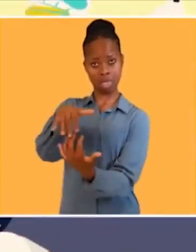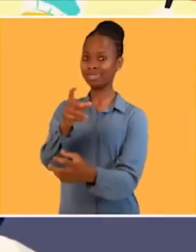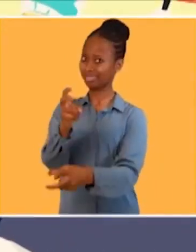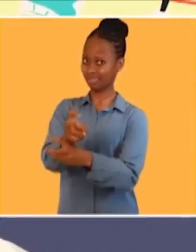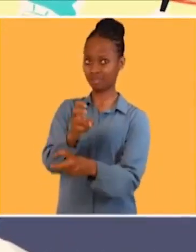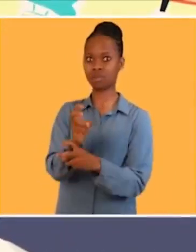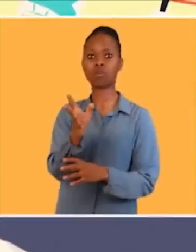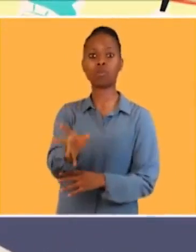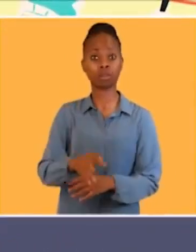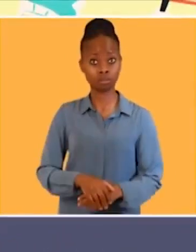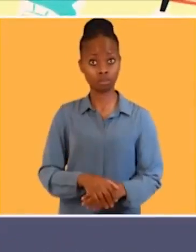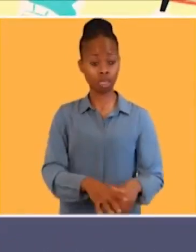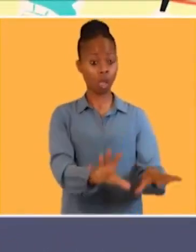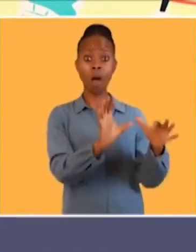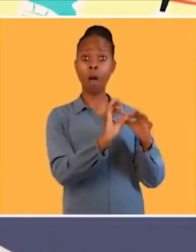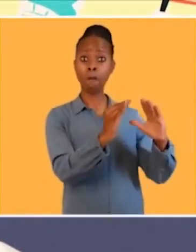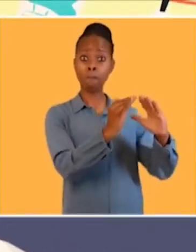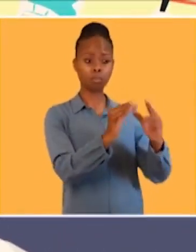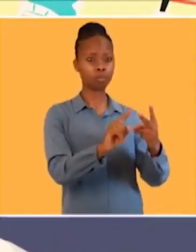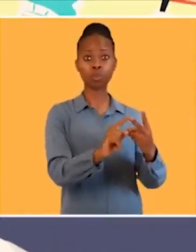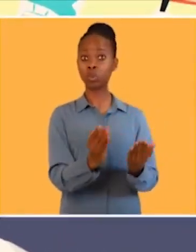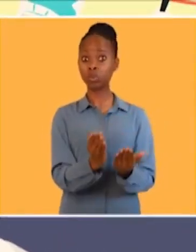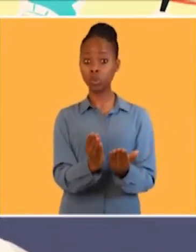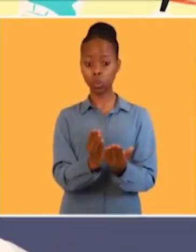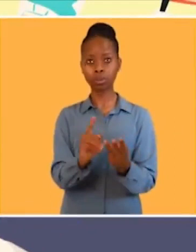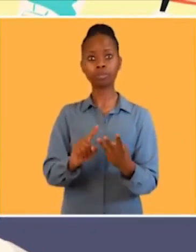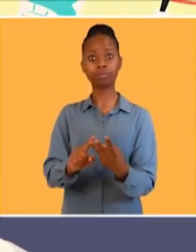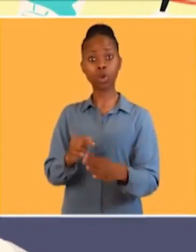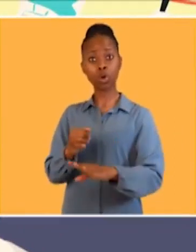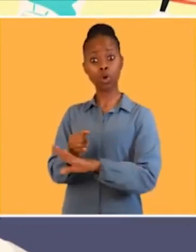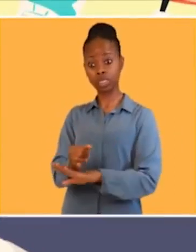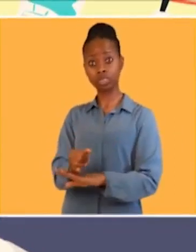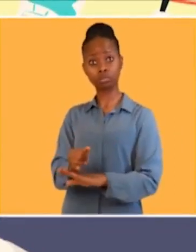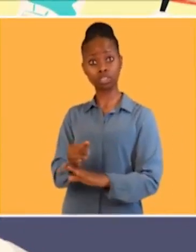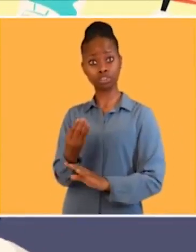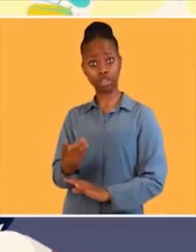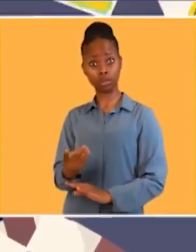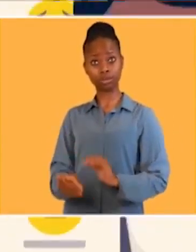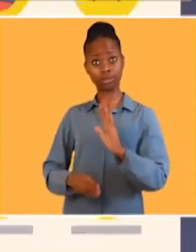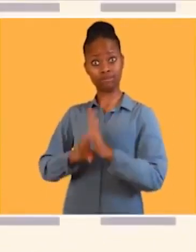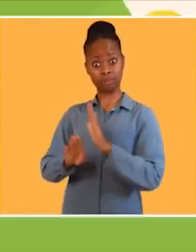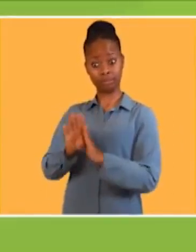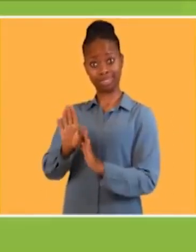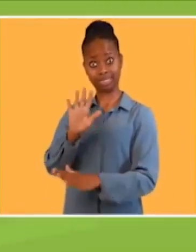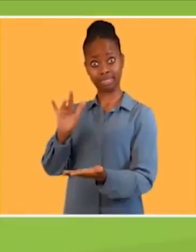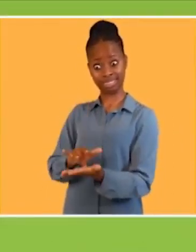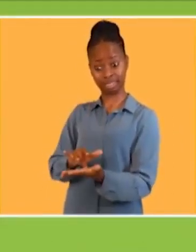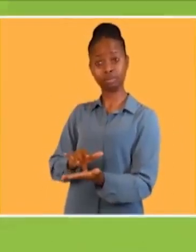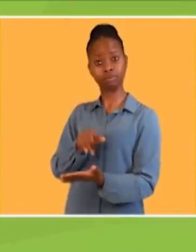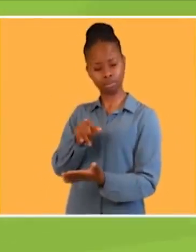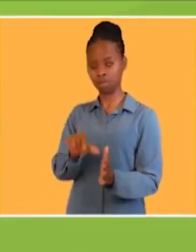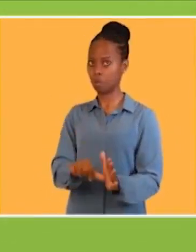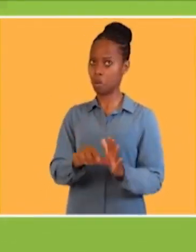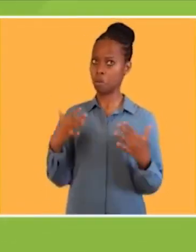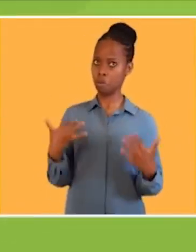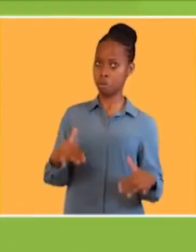Homes, schools, and early childhood development centers are important places where beliefs and ideas about